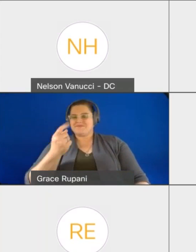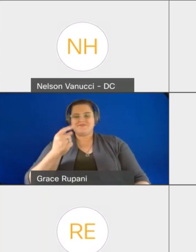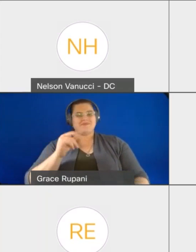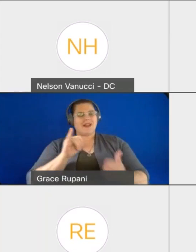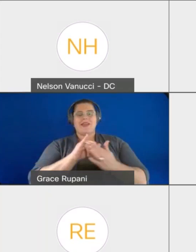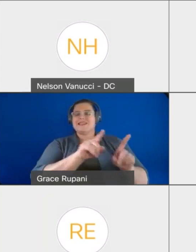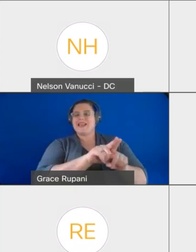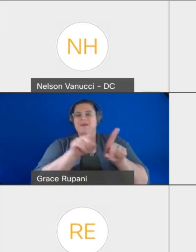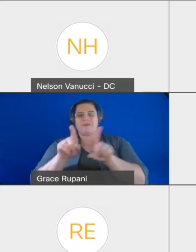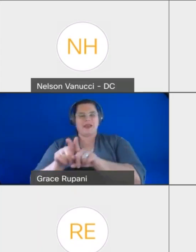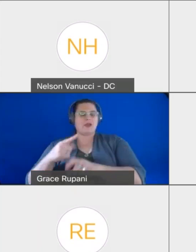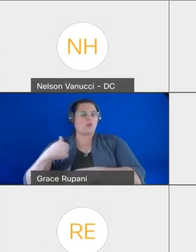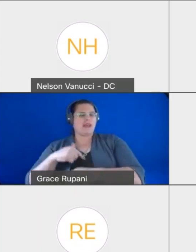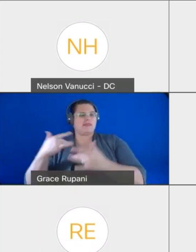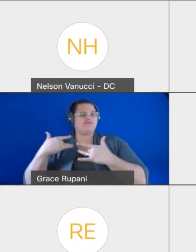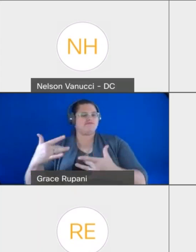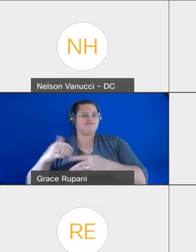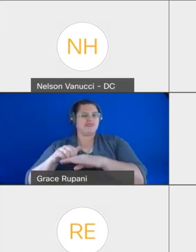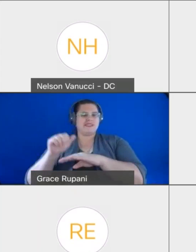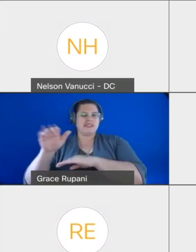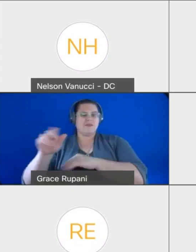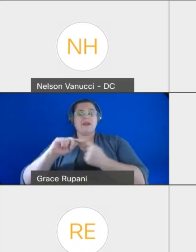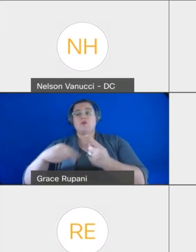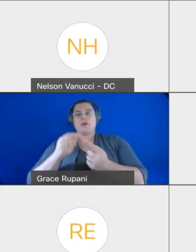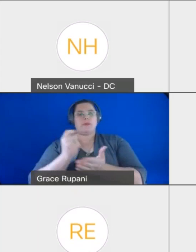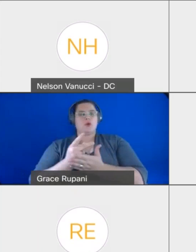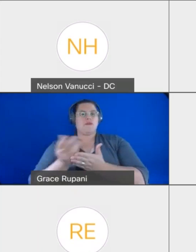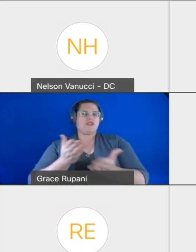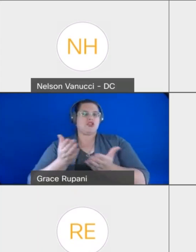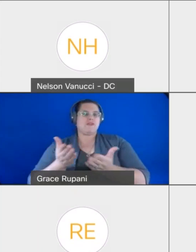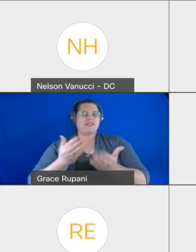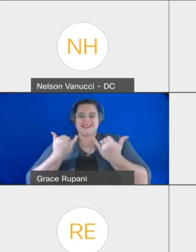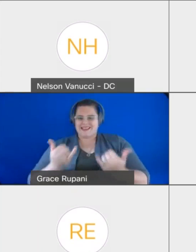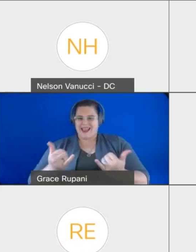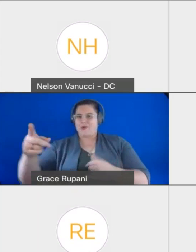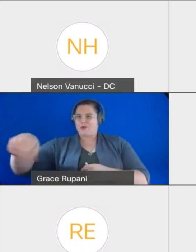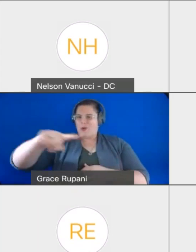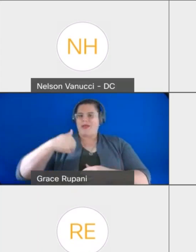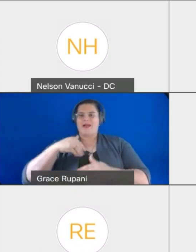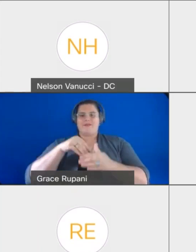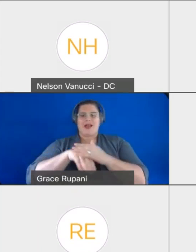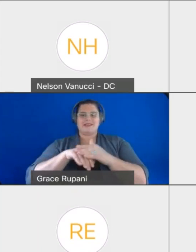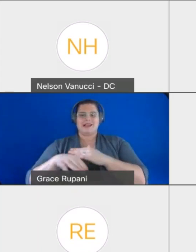submit to you all when we would approve the service. So now you have access to